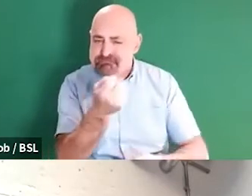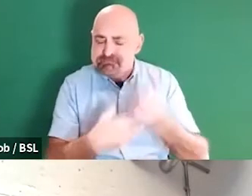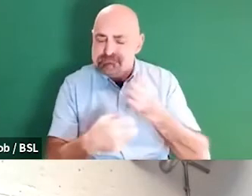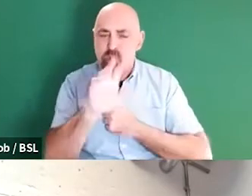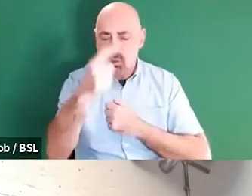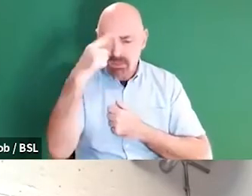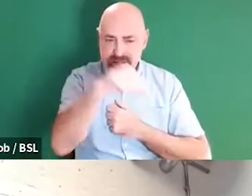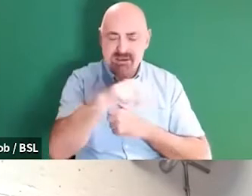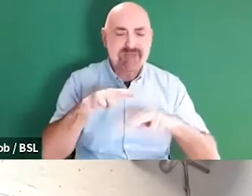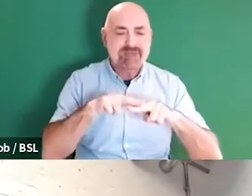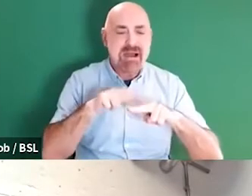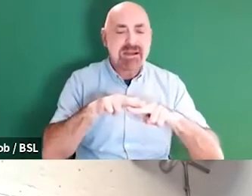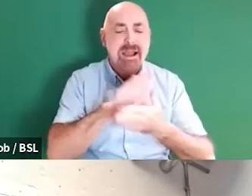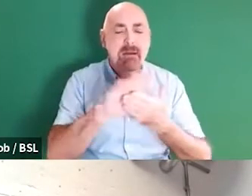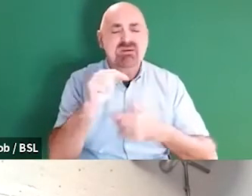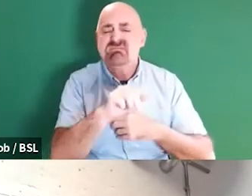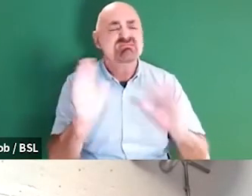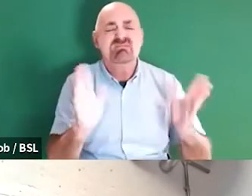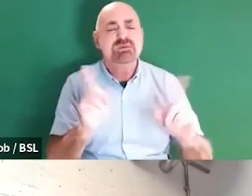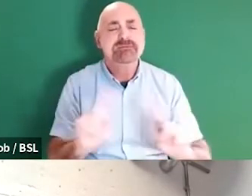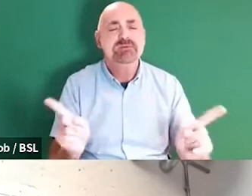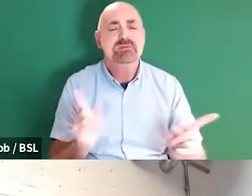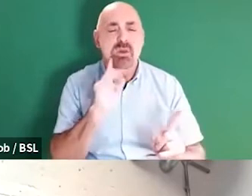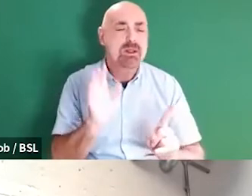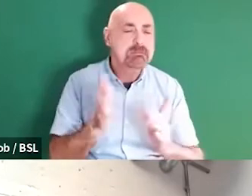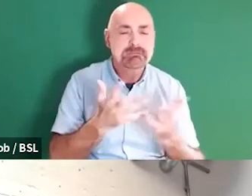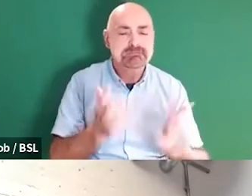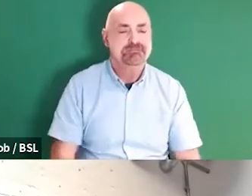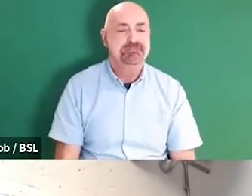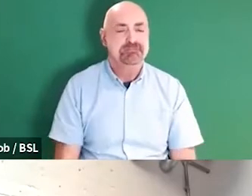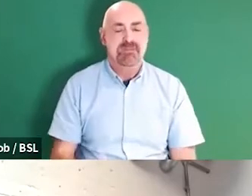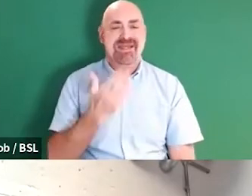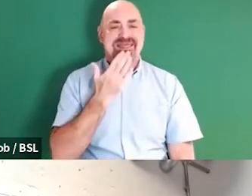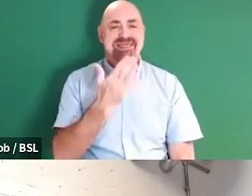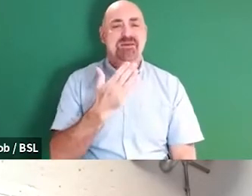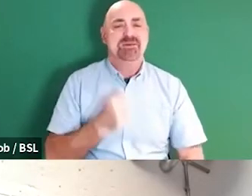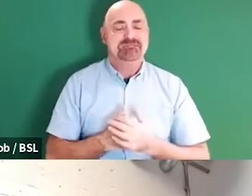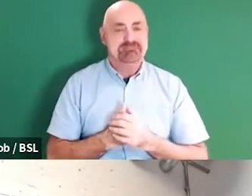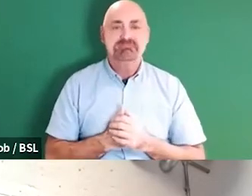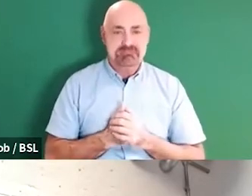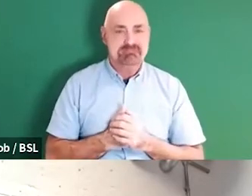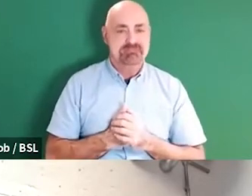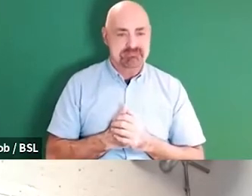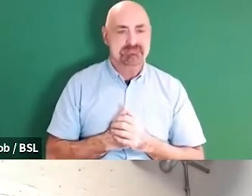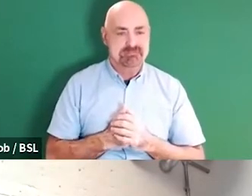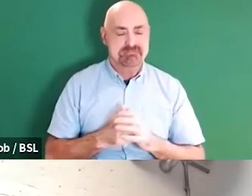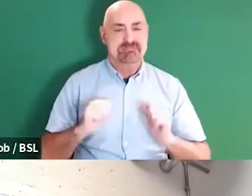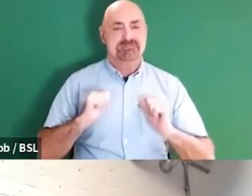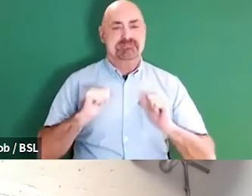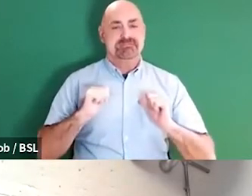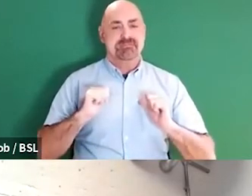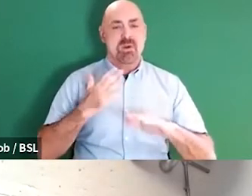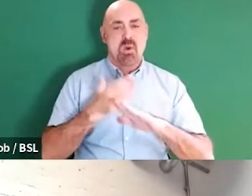Family Hubs and what difference you think they will make? Thanks, Dina. Yeah, so I'm fortunate to be working